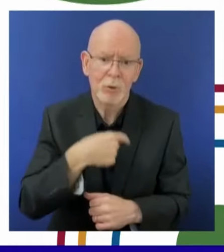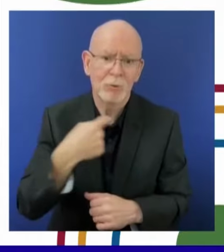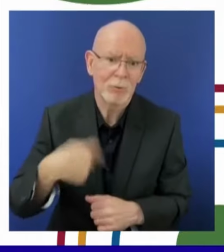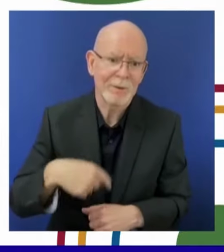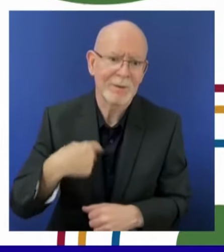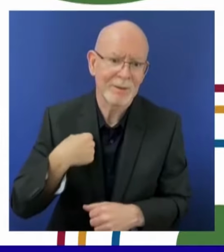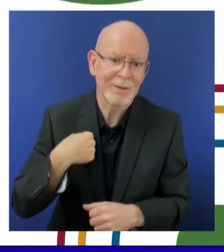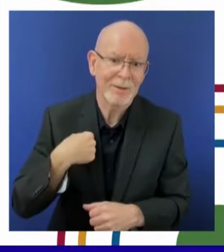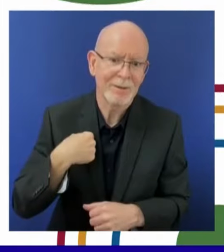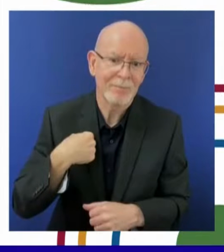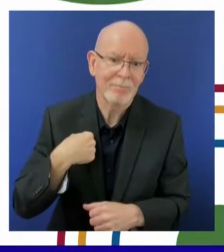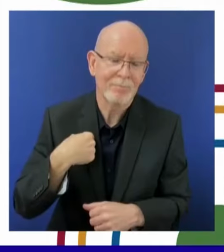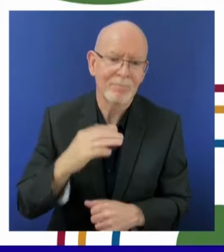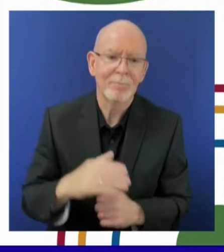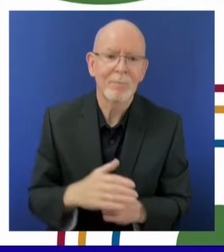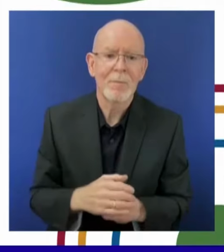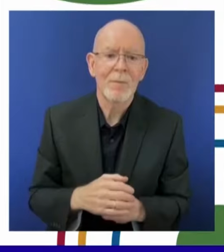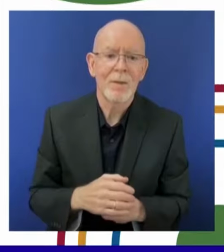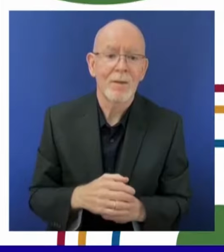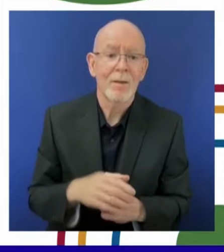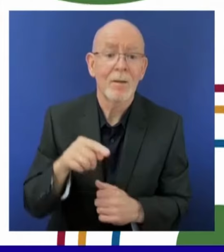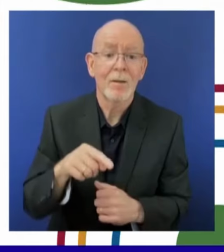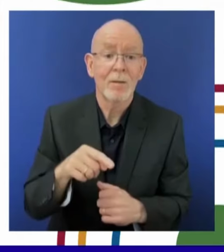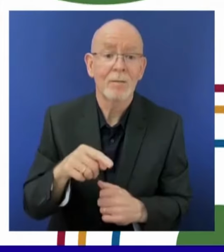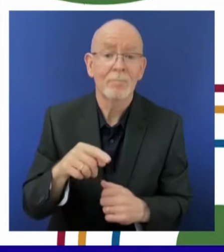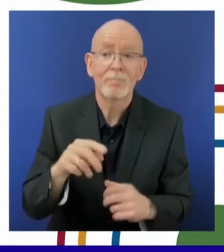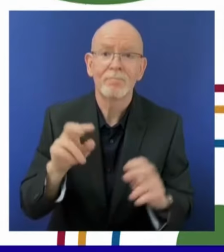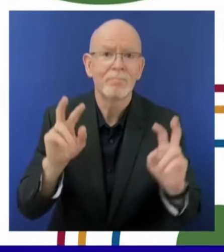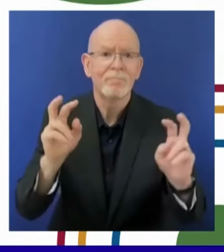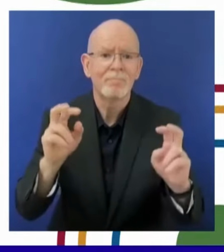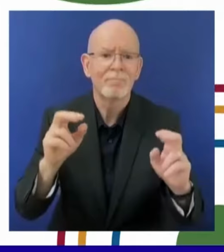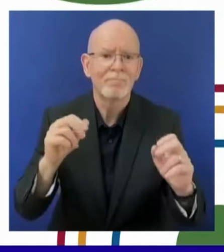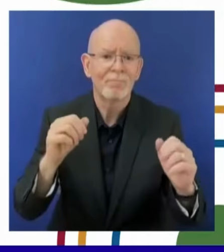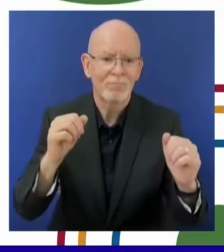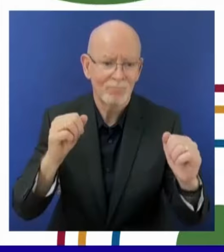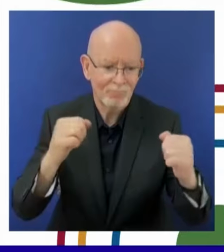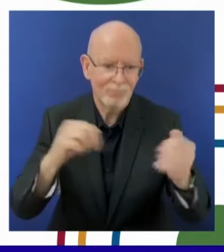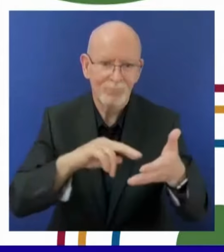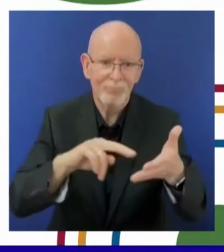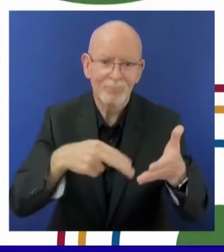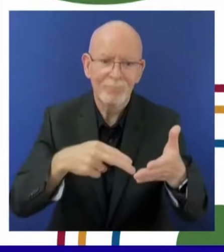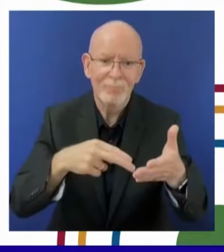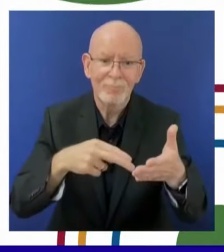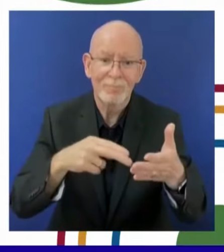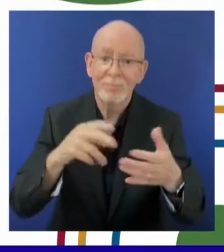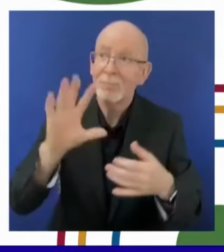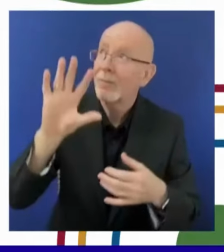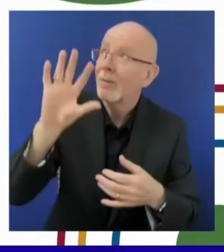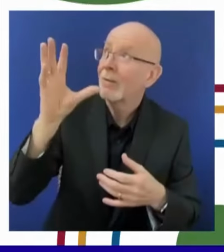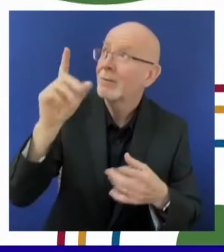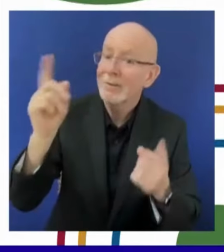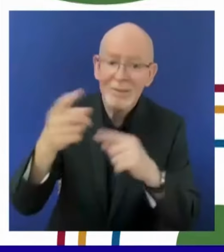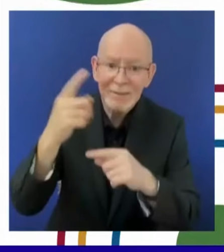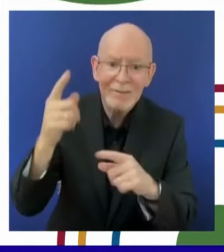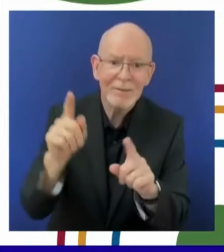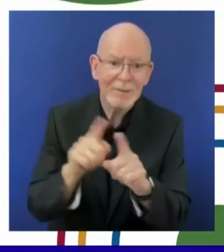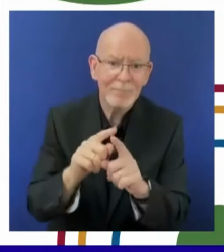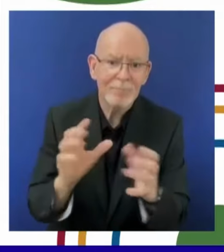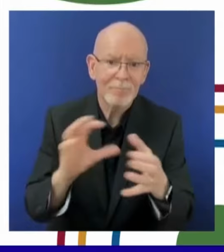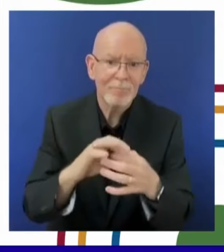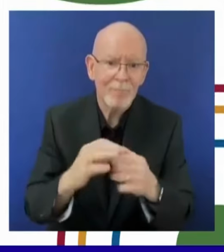of schedule, 10 years ahead of schedule. We appreciate China's efforts in providing the environment. We would like to highlight that it is very important that